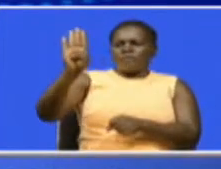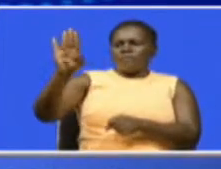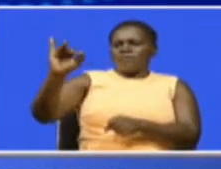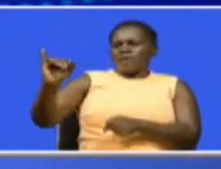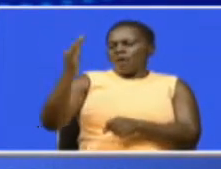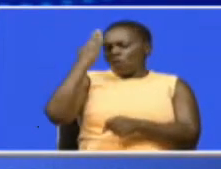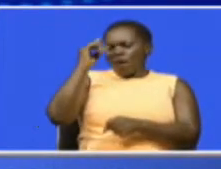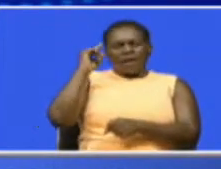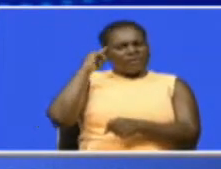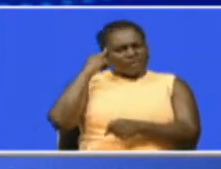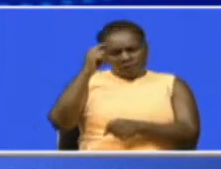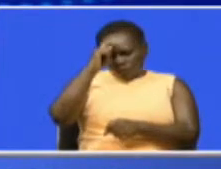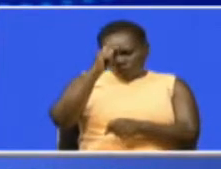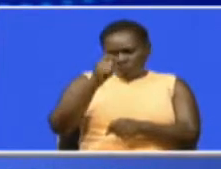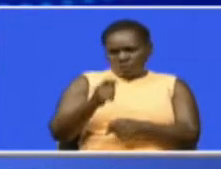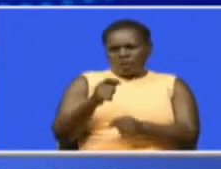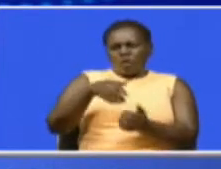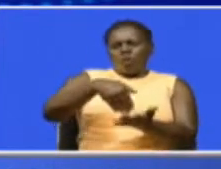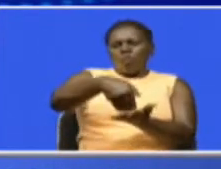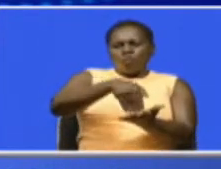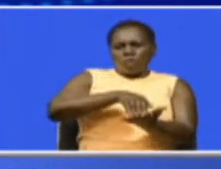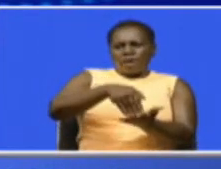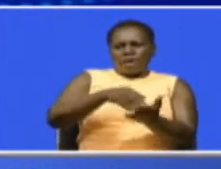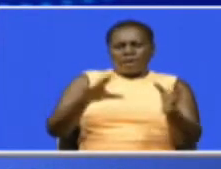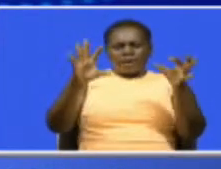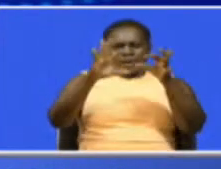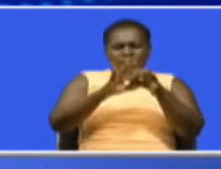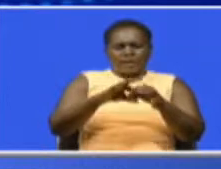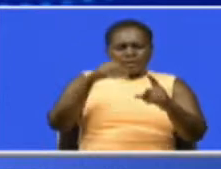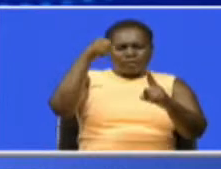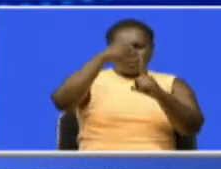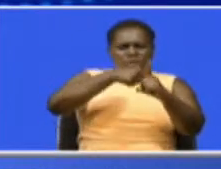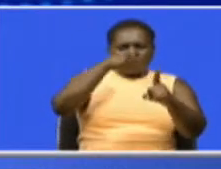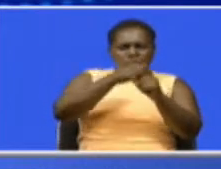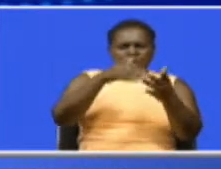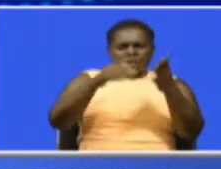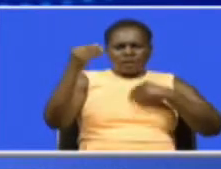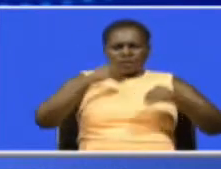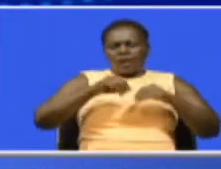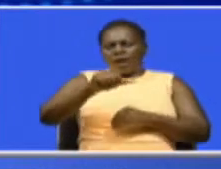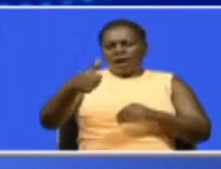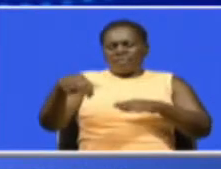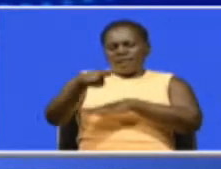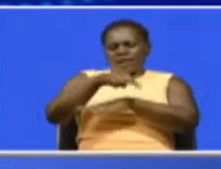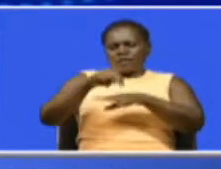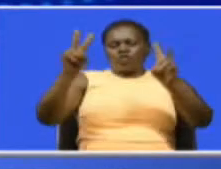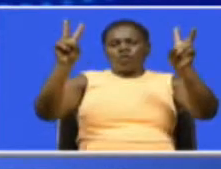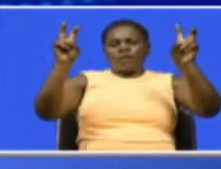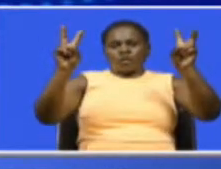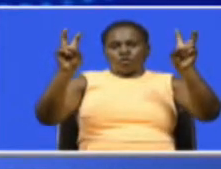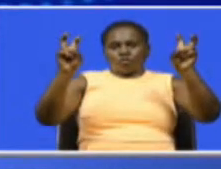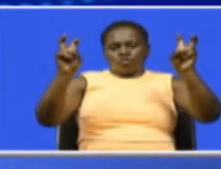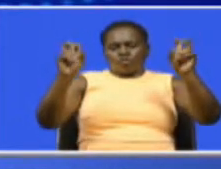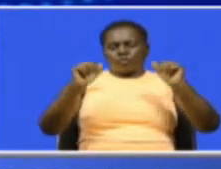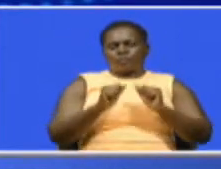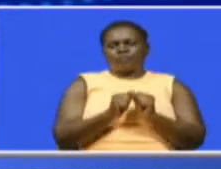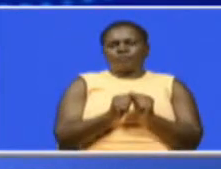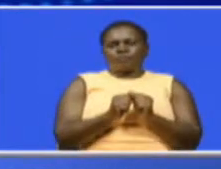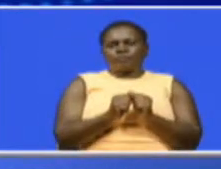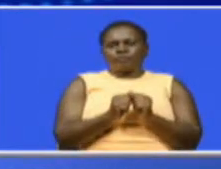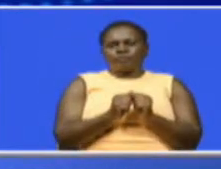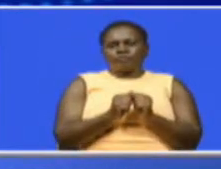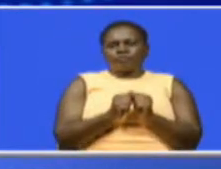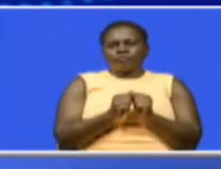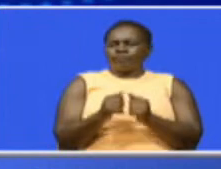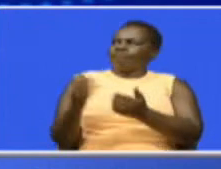and why he thinks the judiciary is the weakest link in the fight against graft and an array of other national issues currently taking center stage. Here